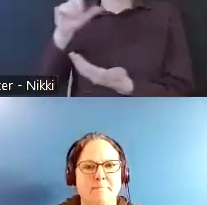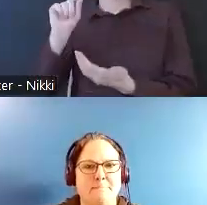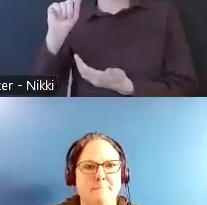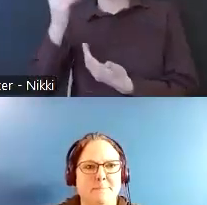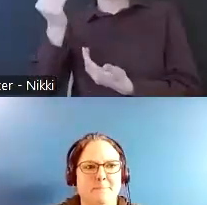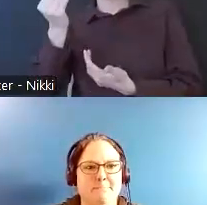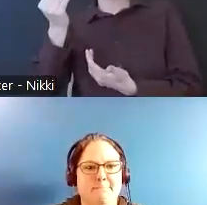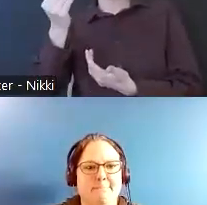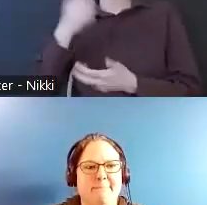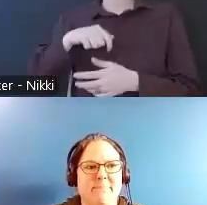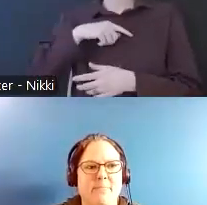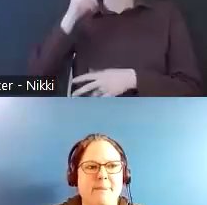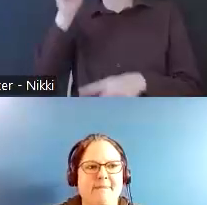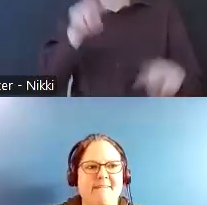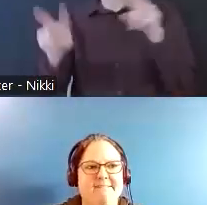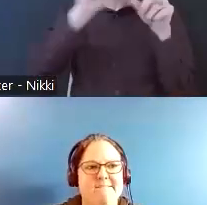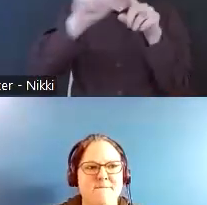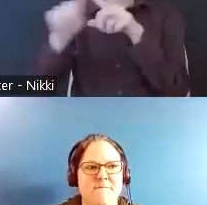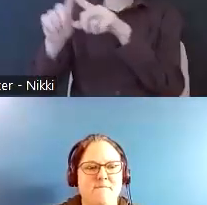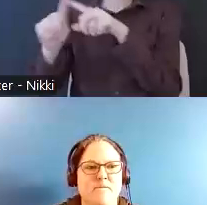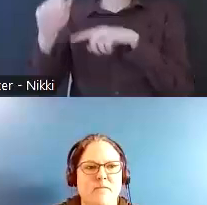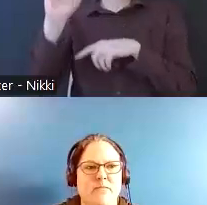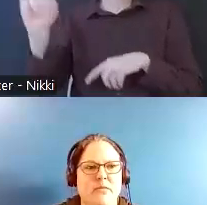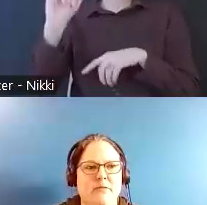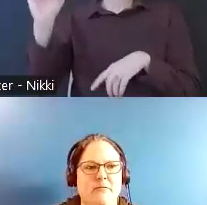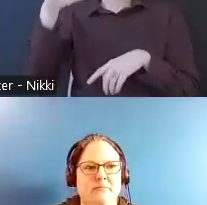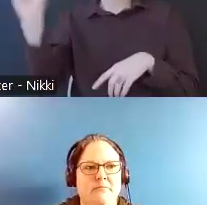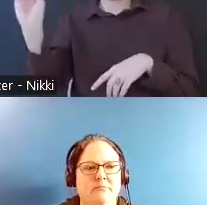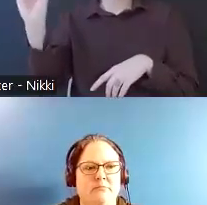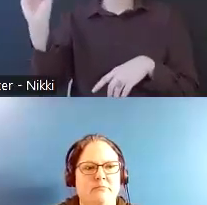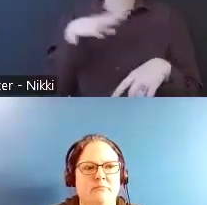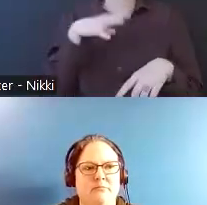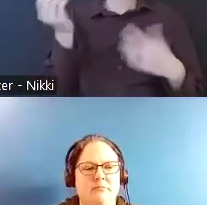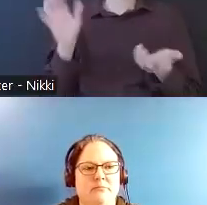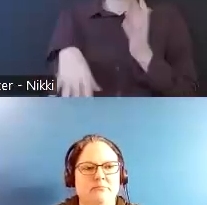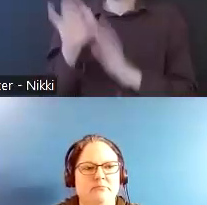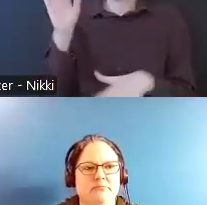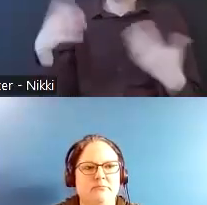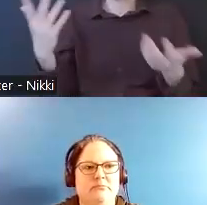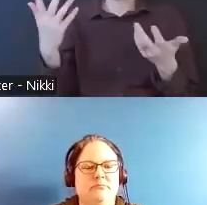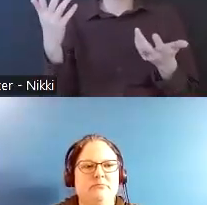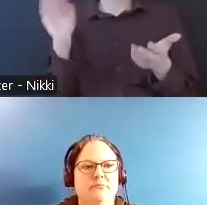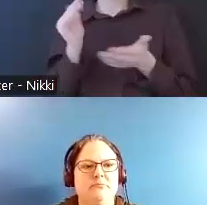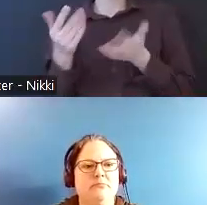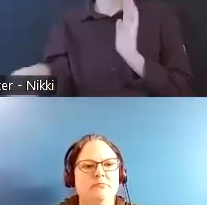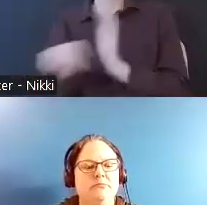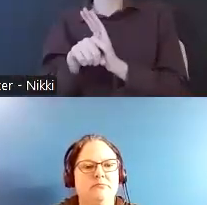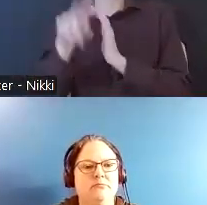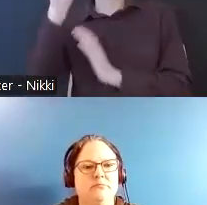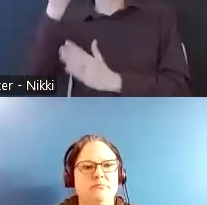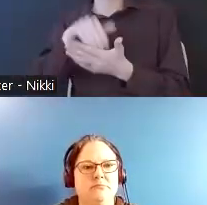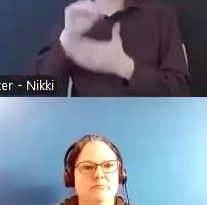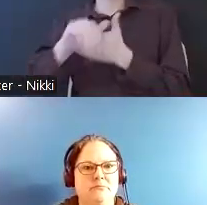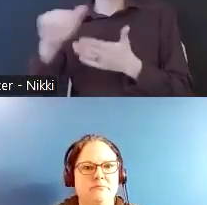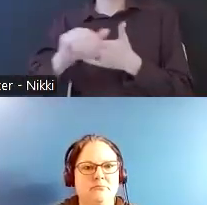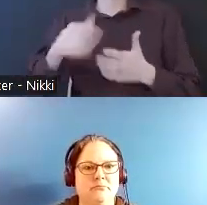Blue Cross Blue Shield, and we found a nearly negative $2,000 cost savings. But